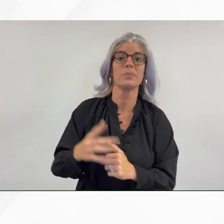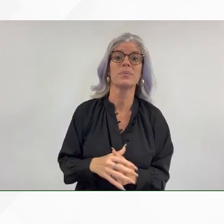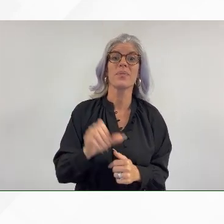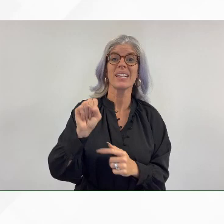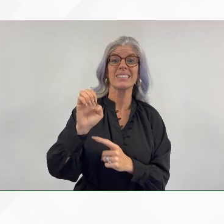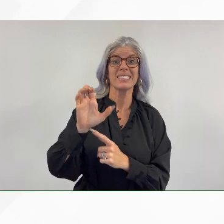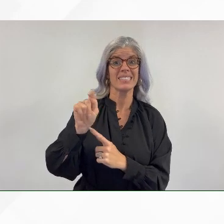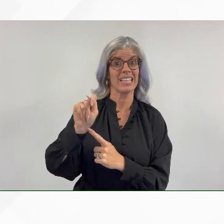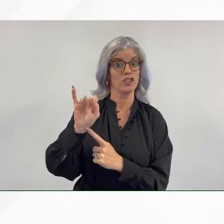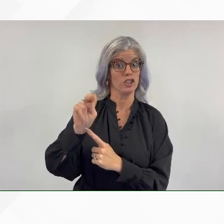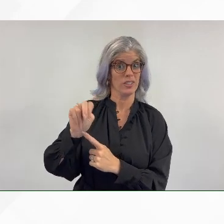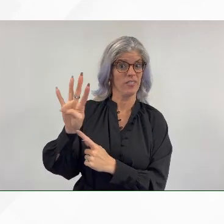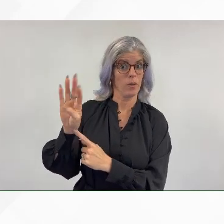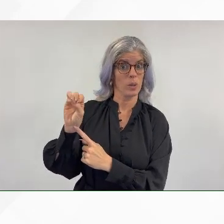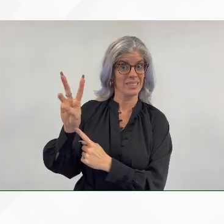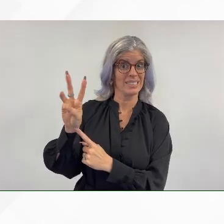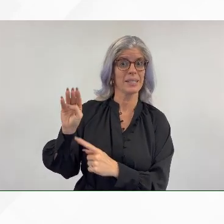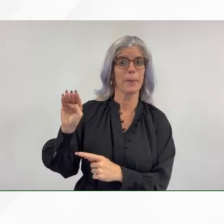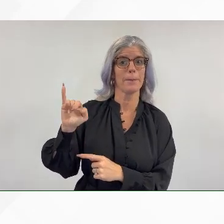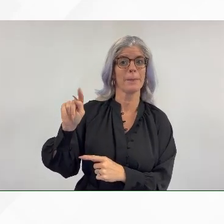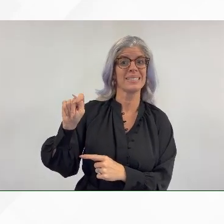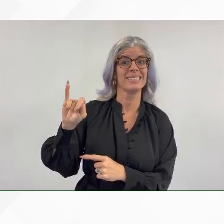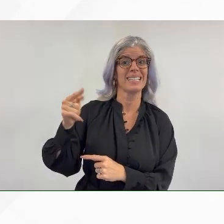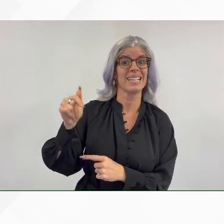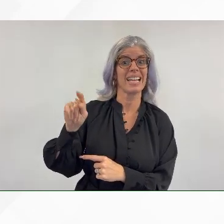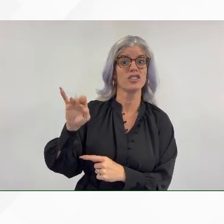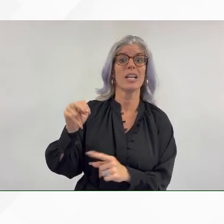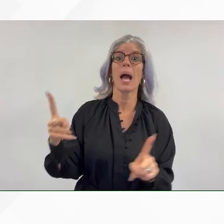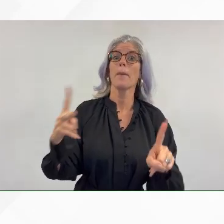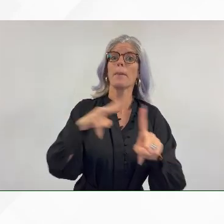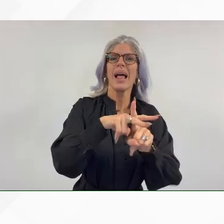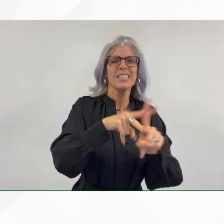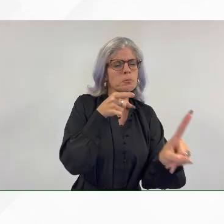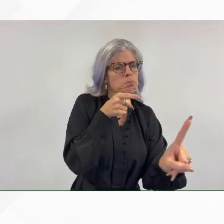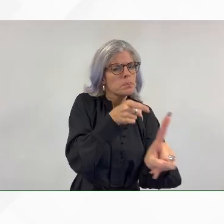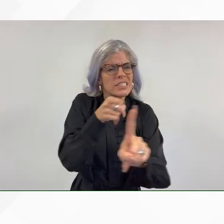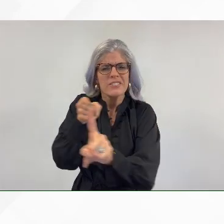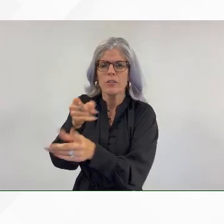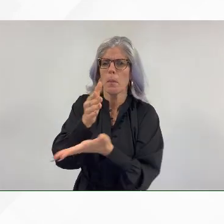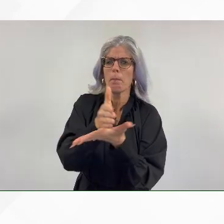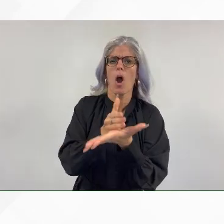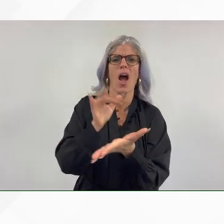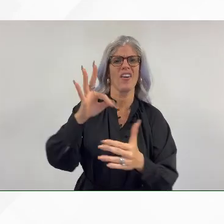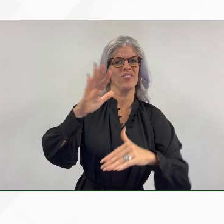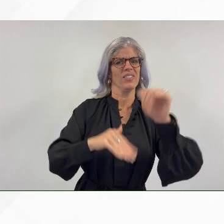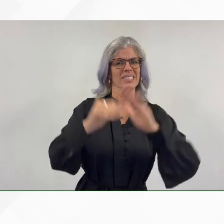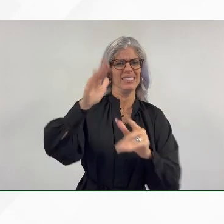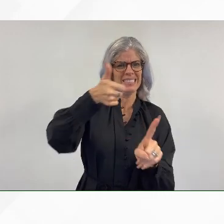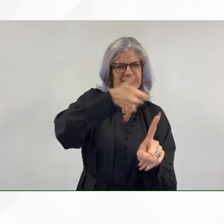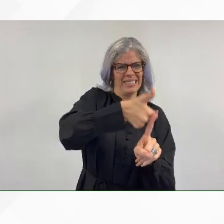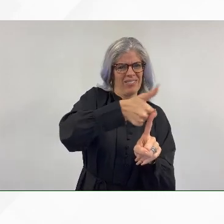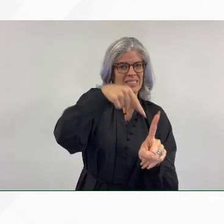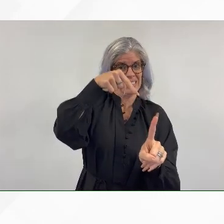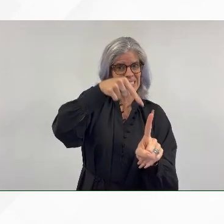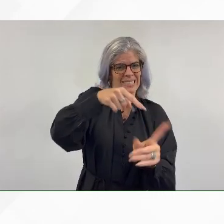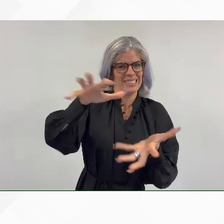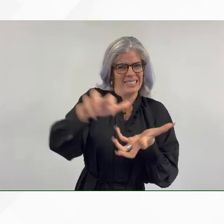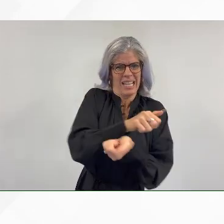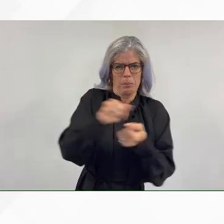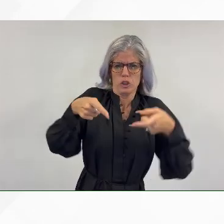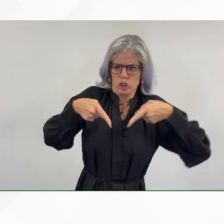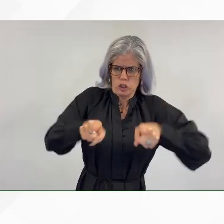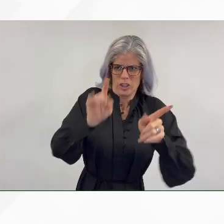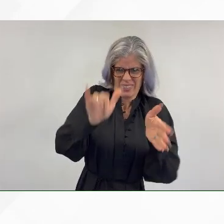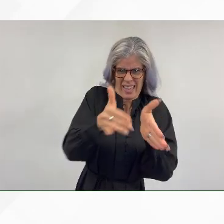measure does not exceed 15% of the total eligible repair cost prior to any insurance protections. 2.